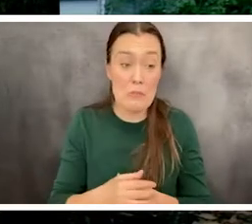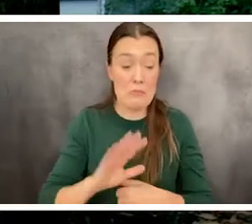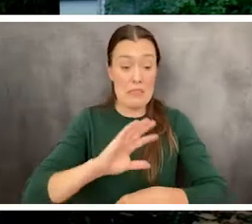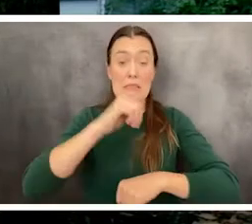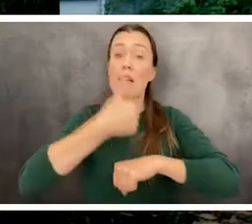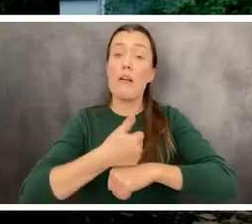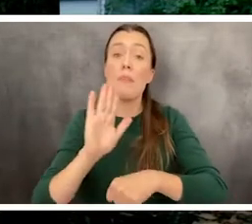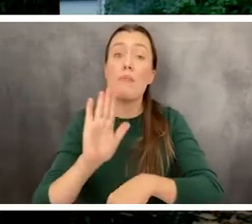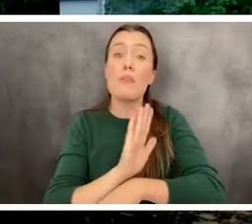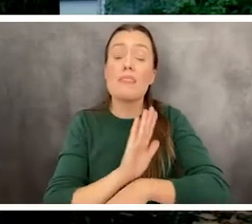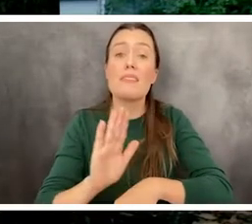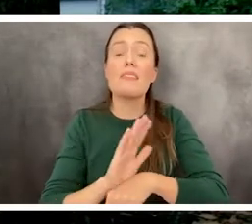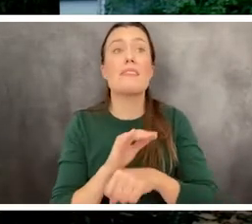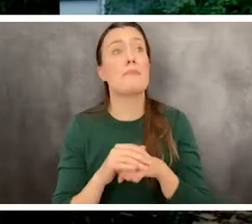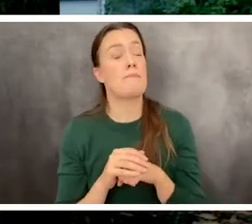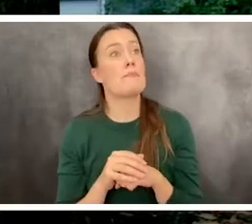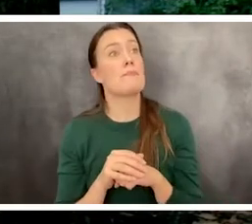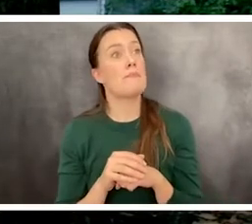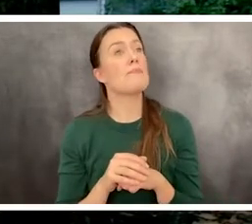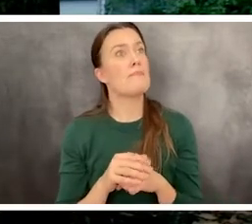was a real,